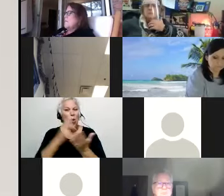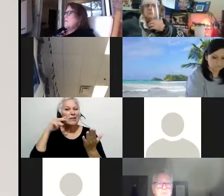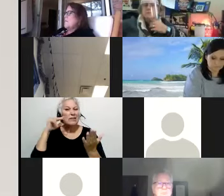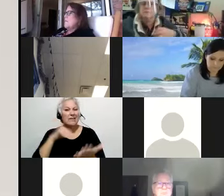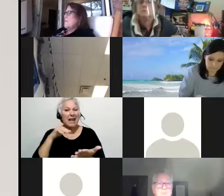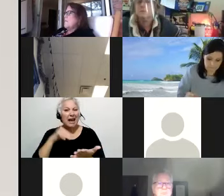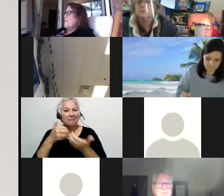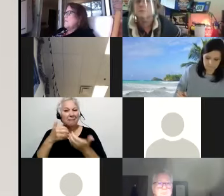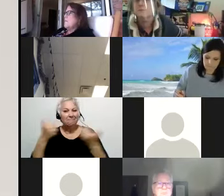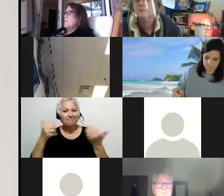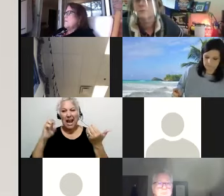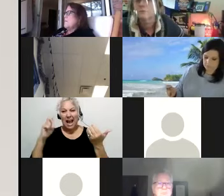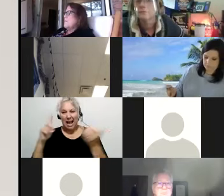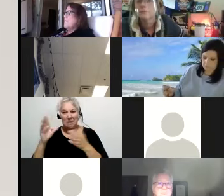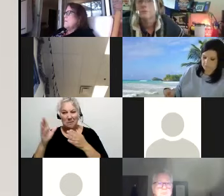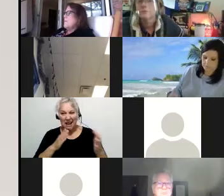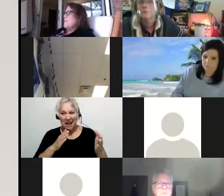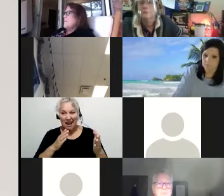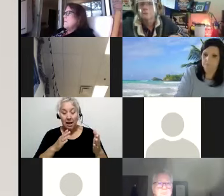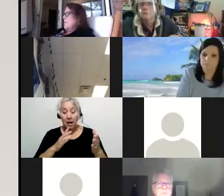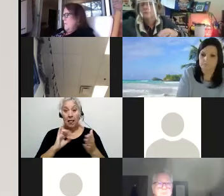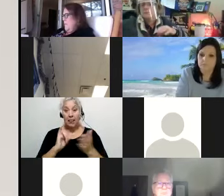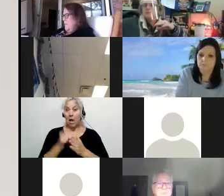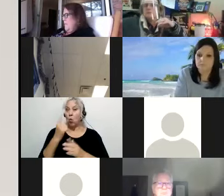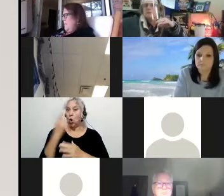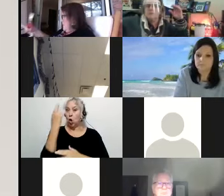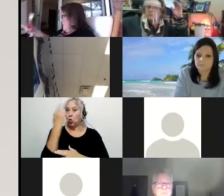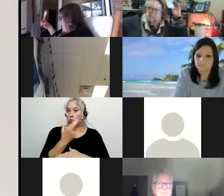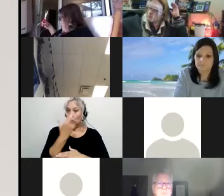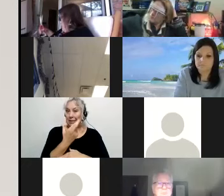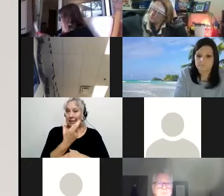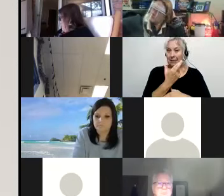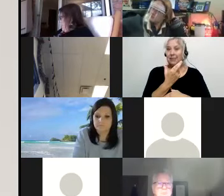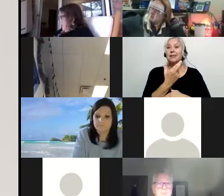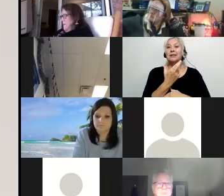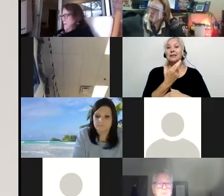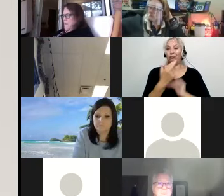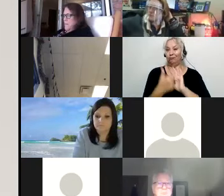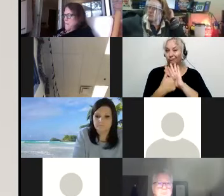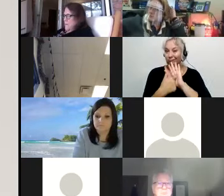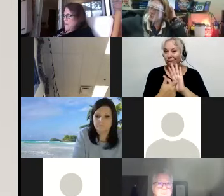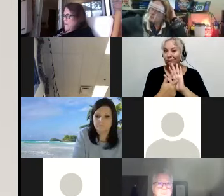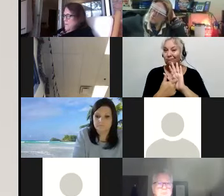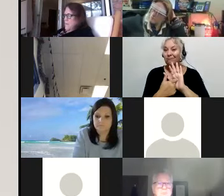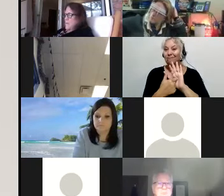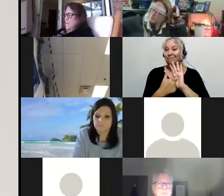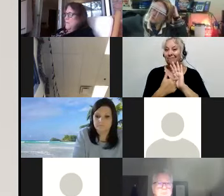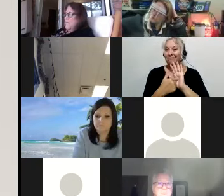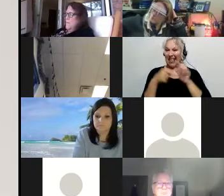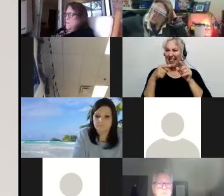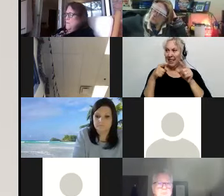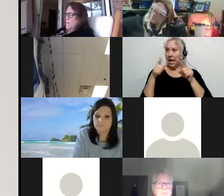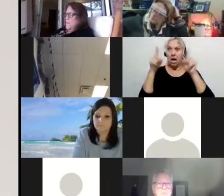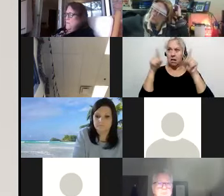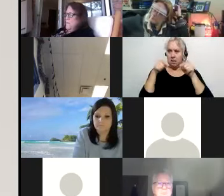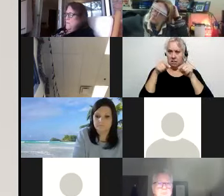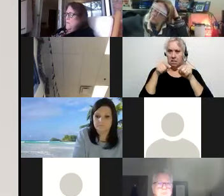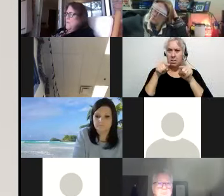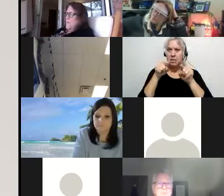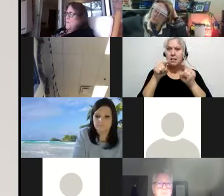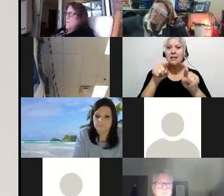in EdPlan now. And that was one of the major reasons to, to show that alignment with the